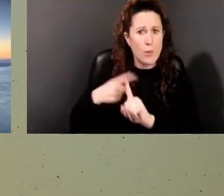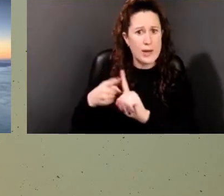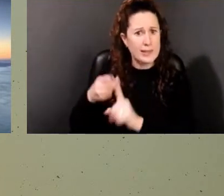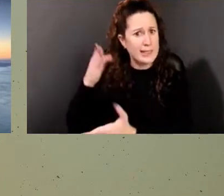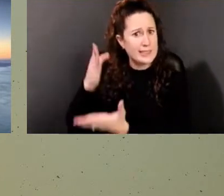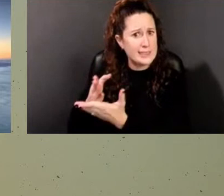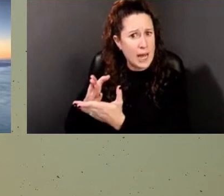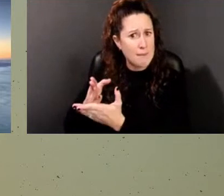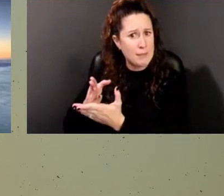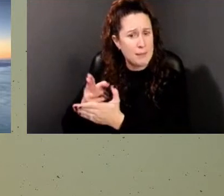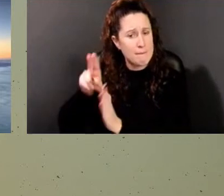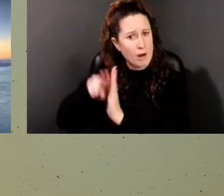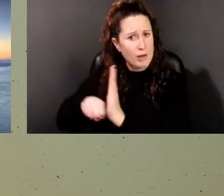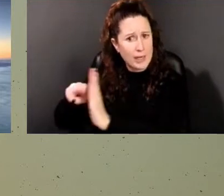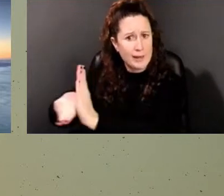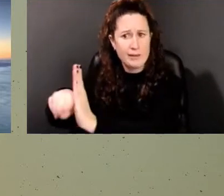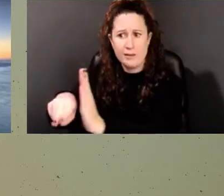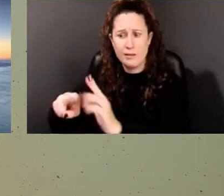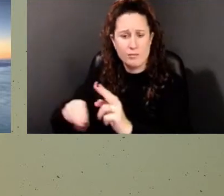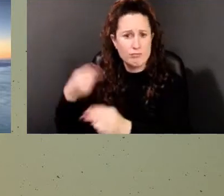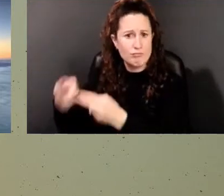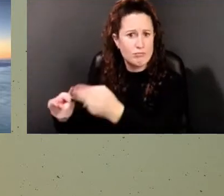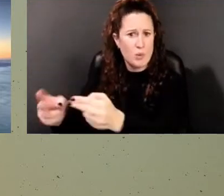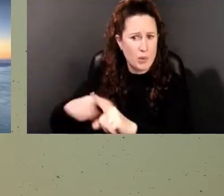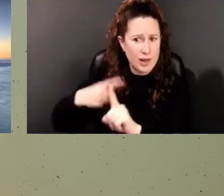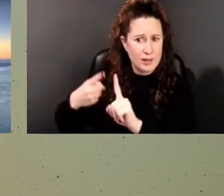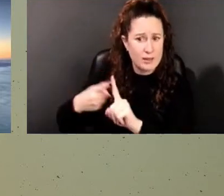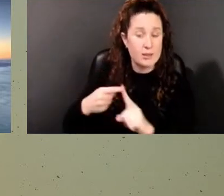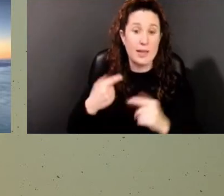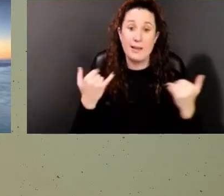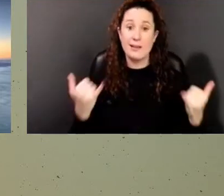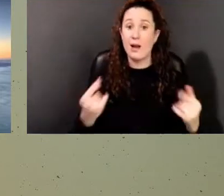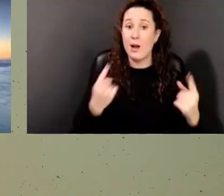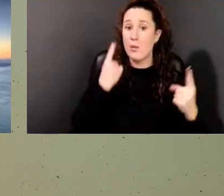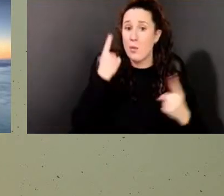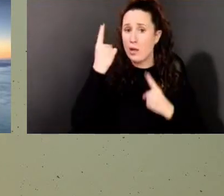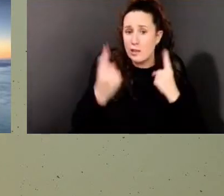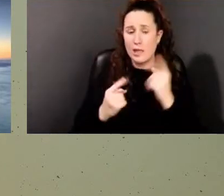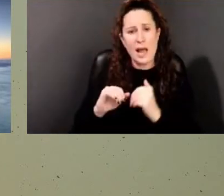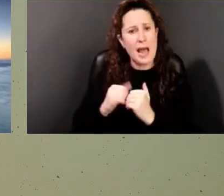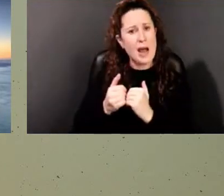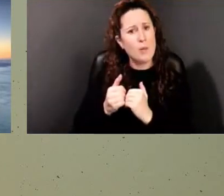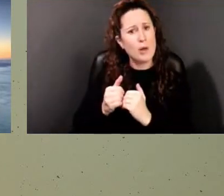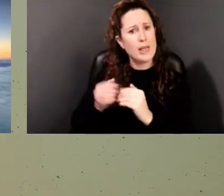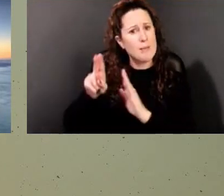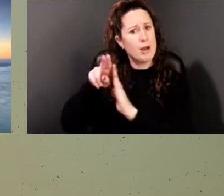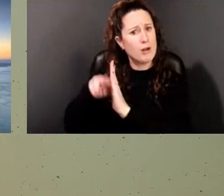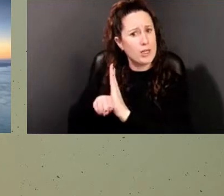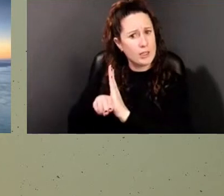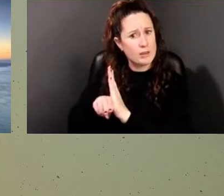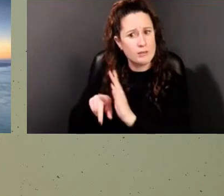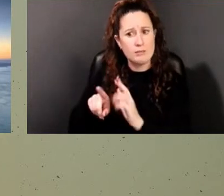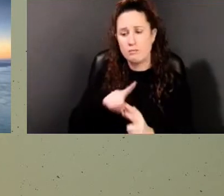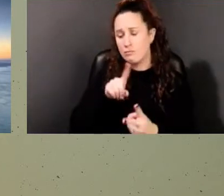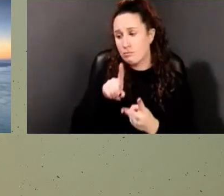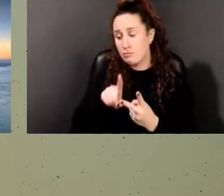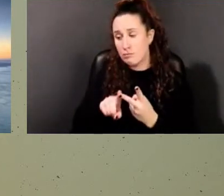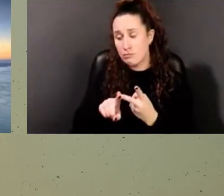what they were buried in, how they were buried, whether or not there had been